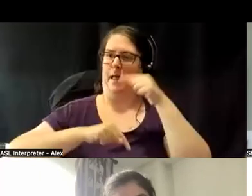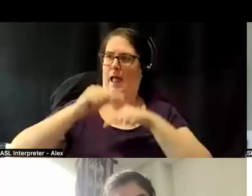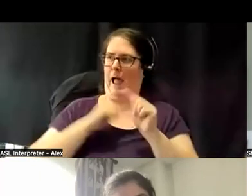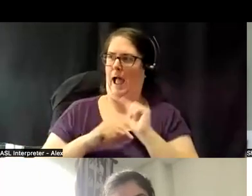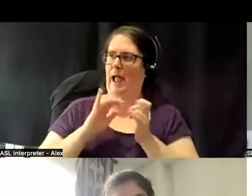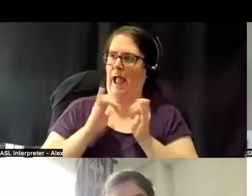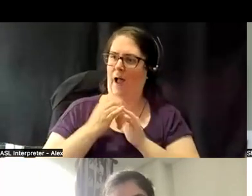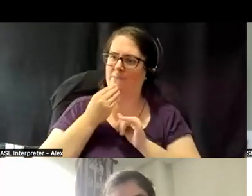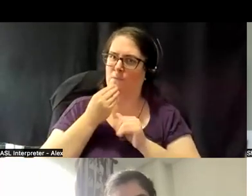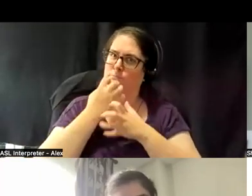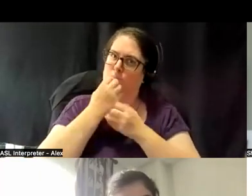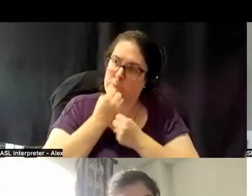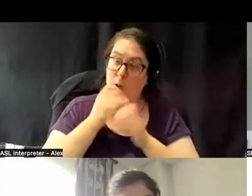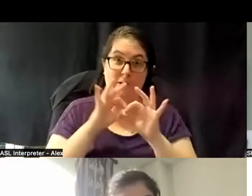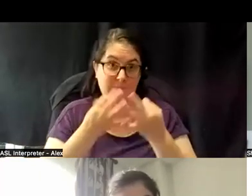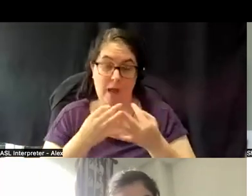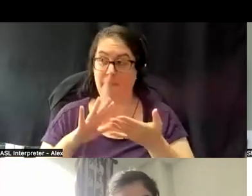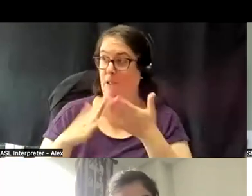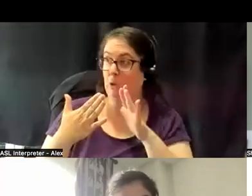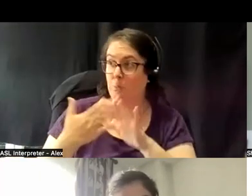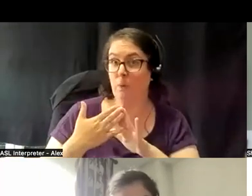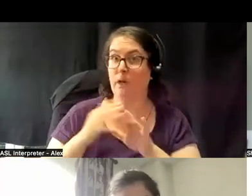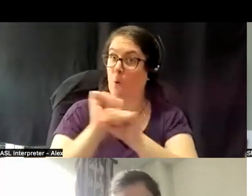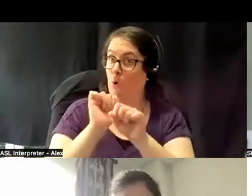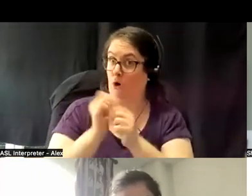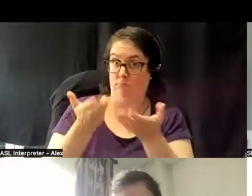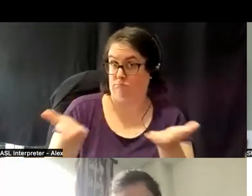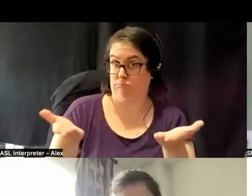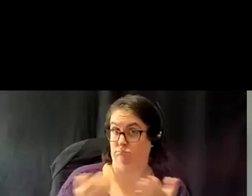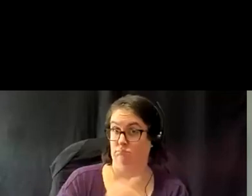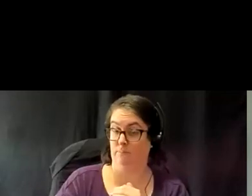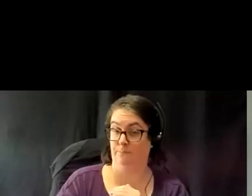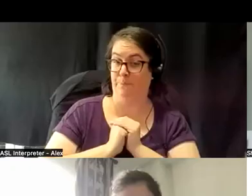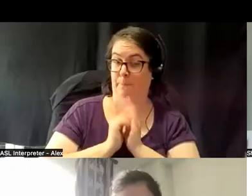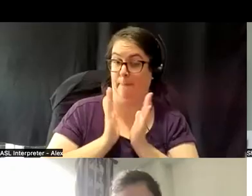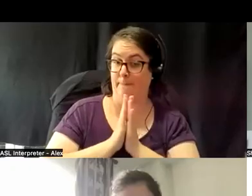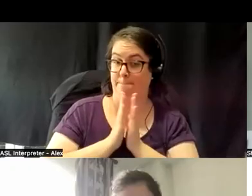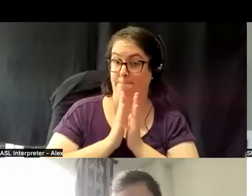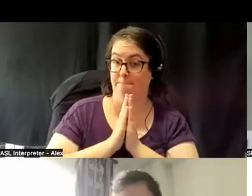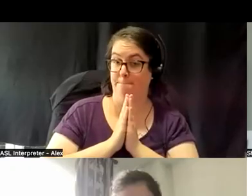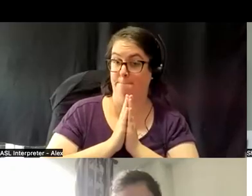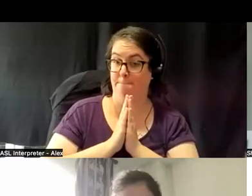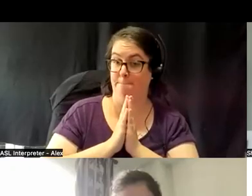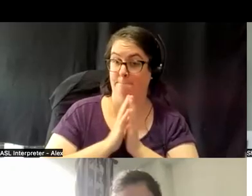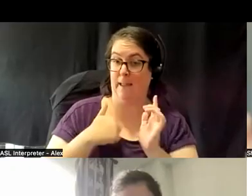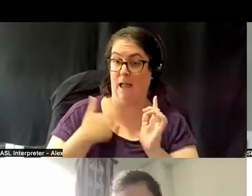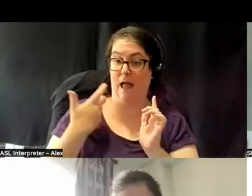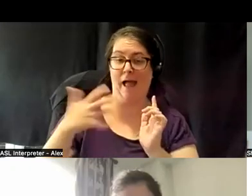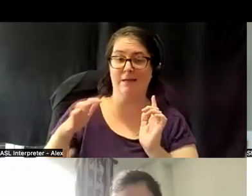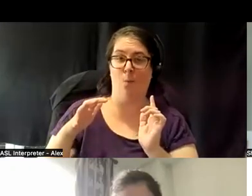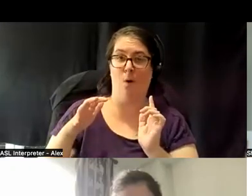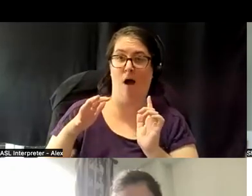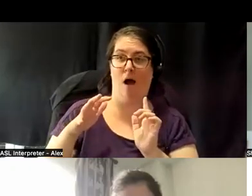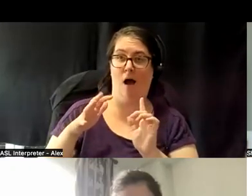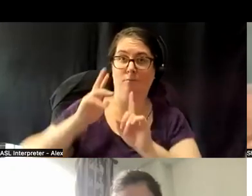life, family, community, and work? And I don't want to point to one person, so I'd like to just open